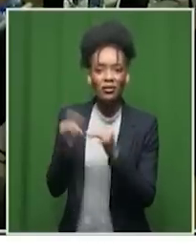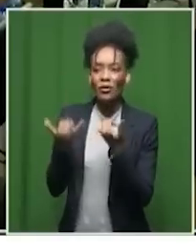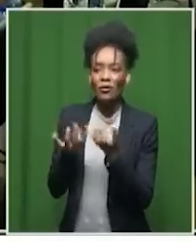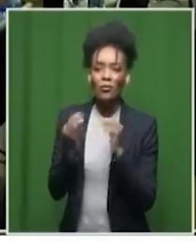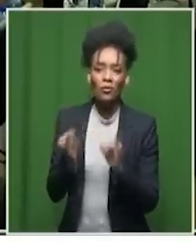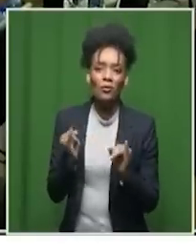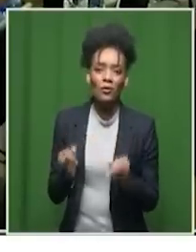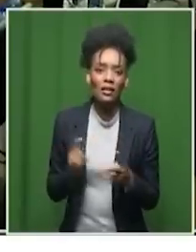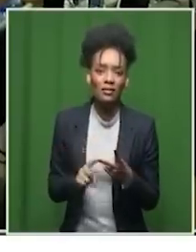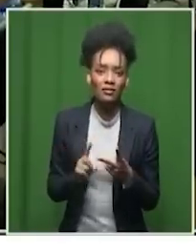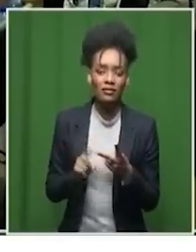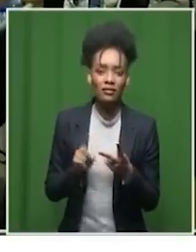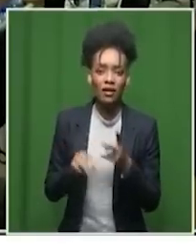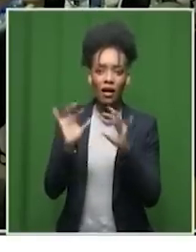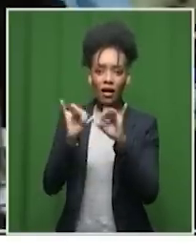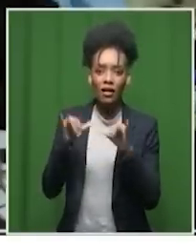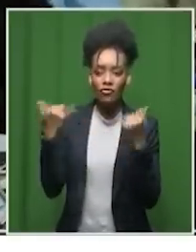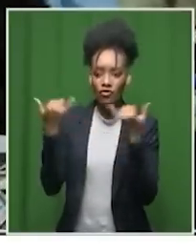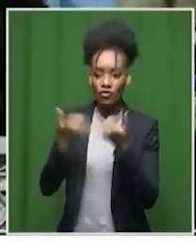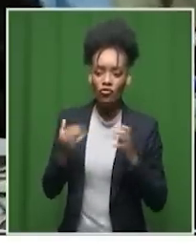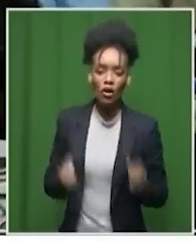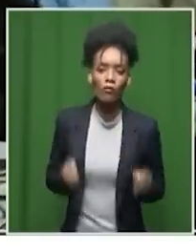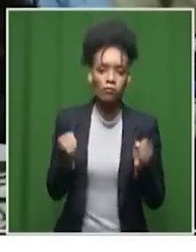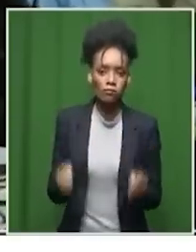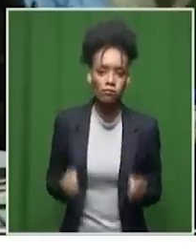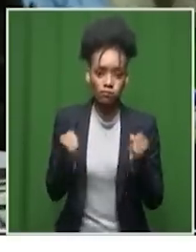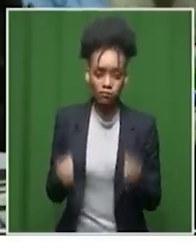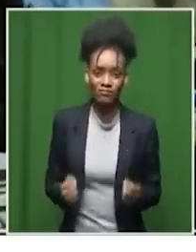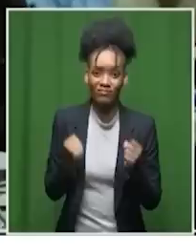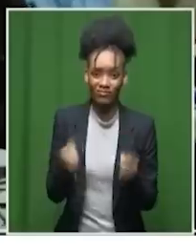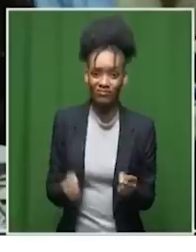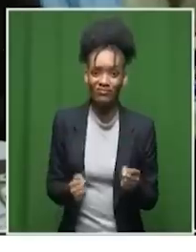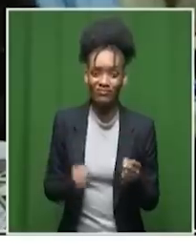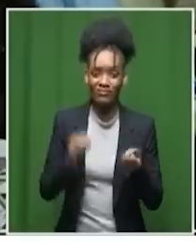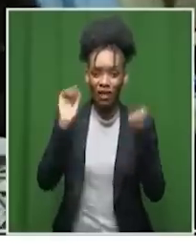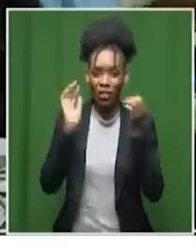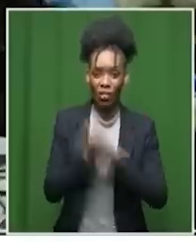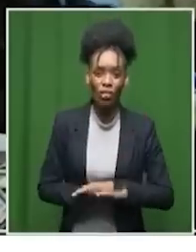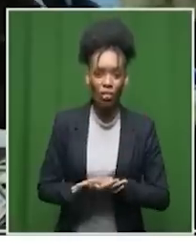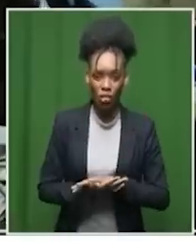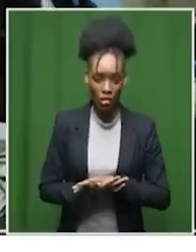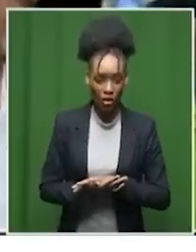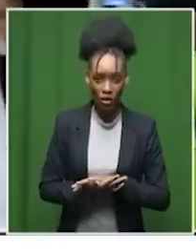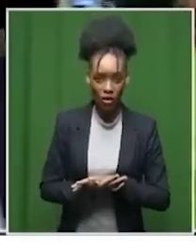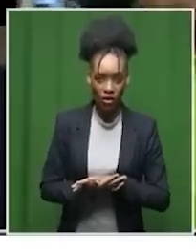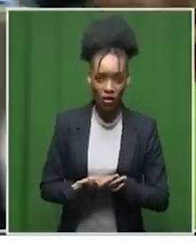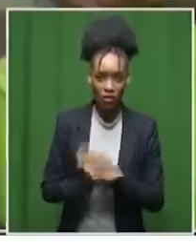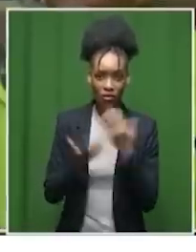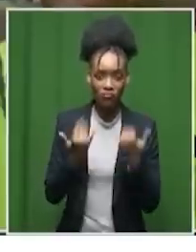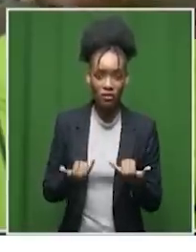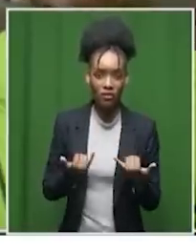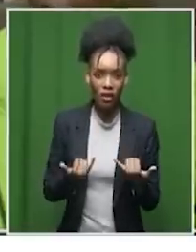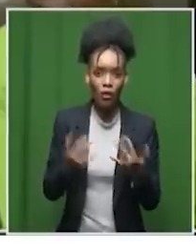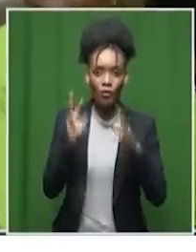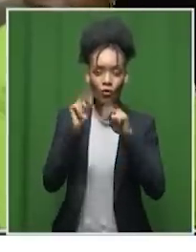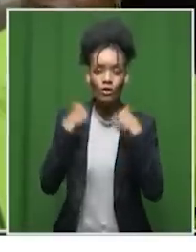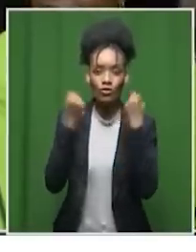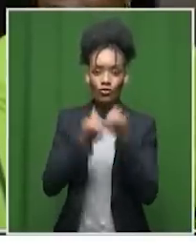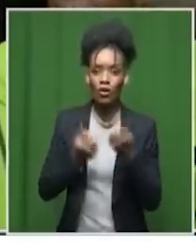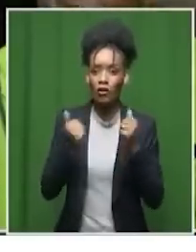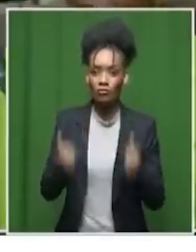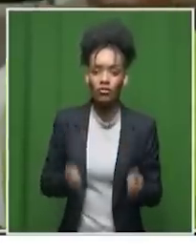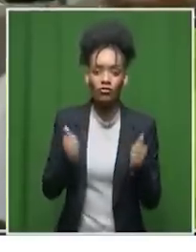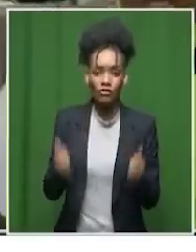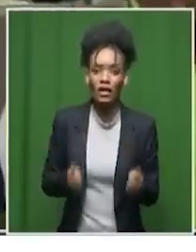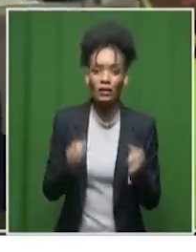national railways during his term were destroyed. There are basically no more national railways.